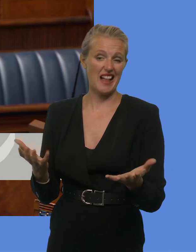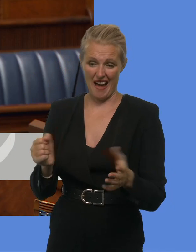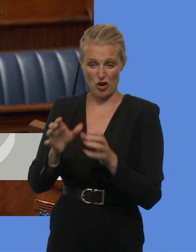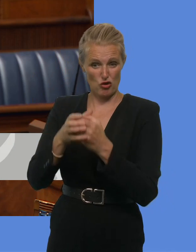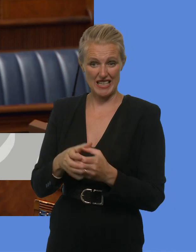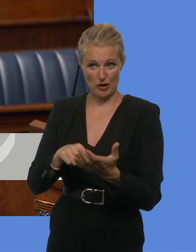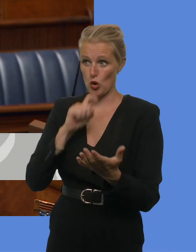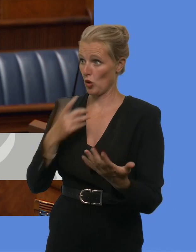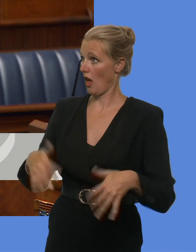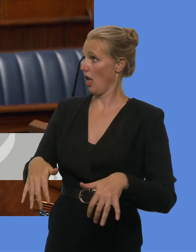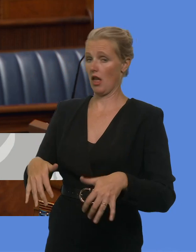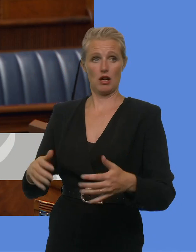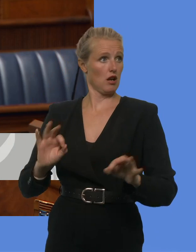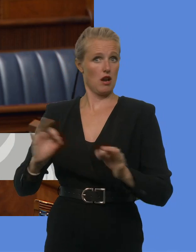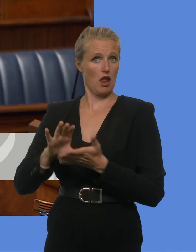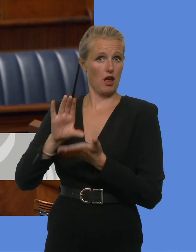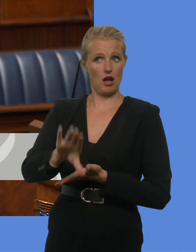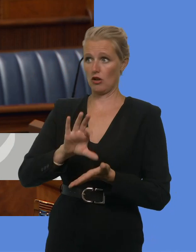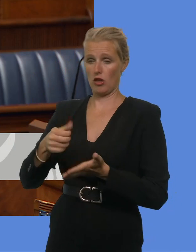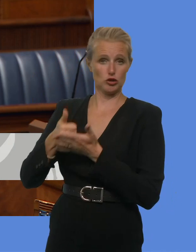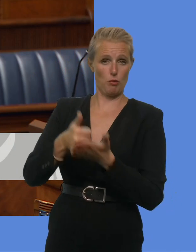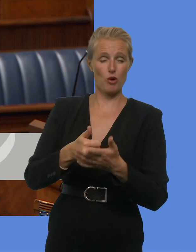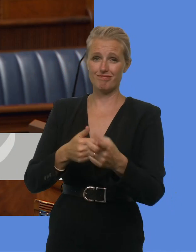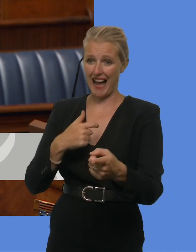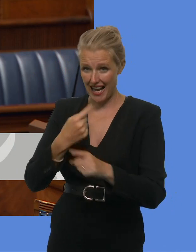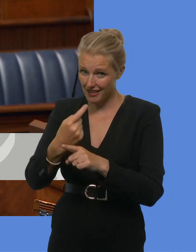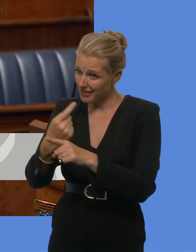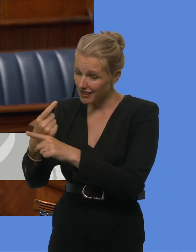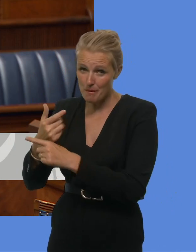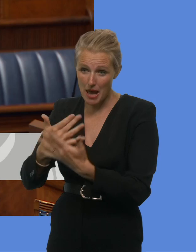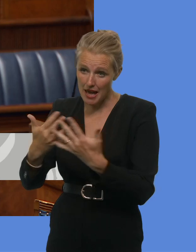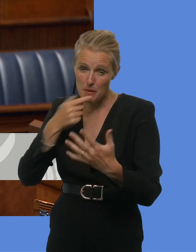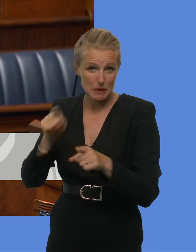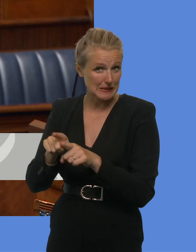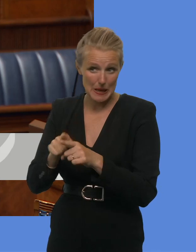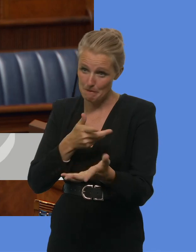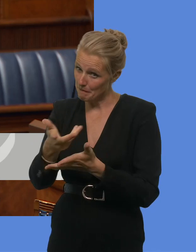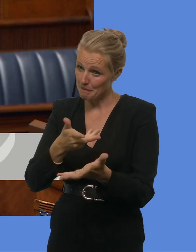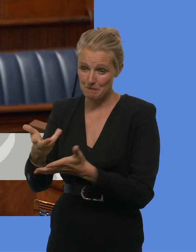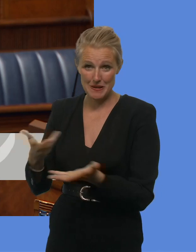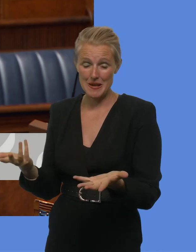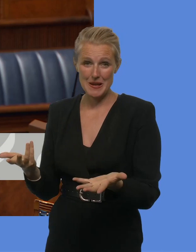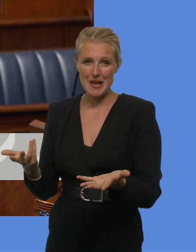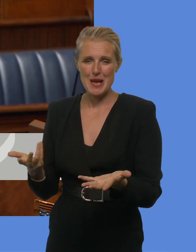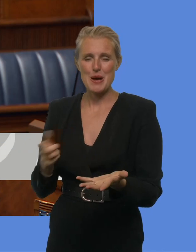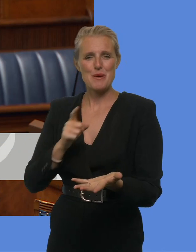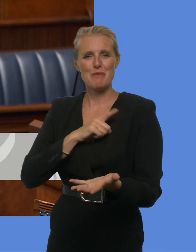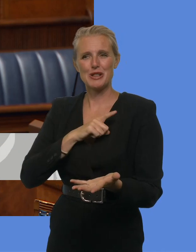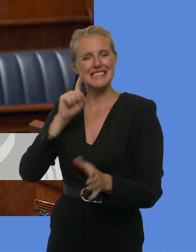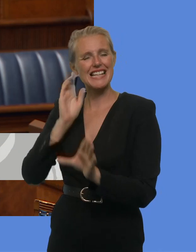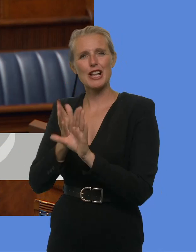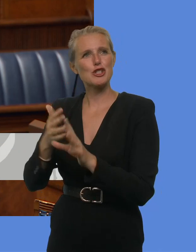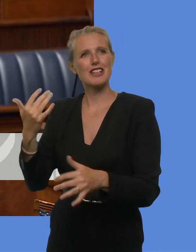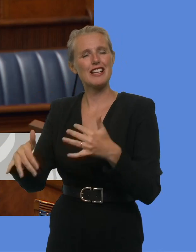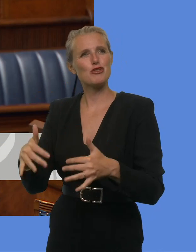and I know, and I've been speaking to people directly that feel it is very unfair, because that is simply just not the way that psychological injury works